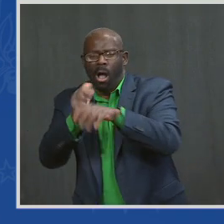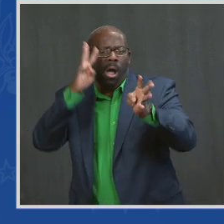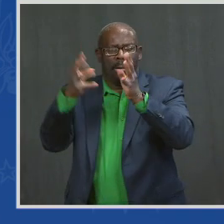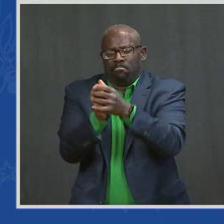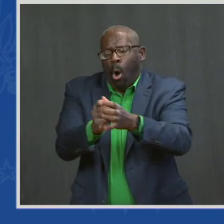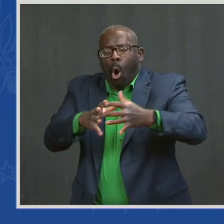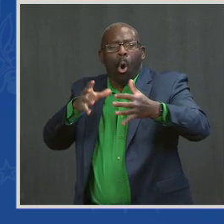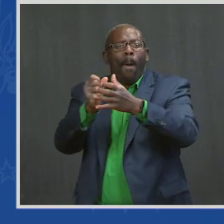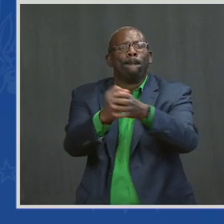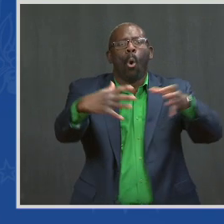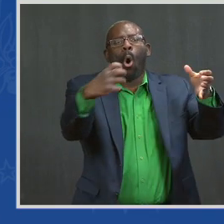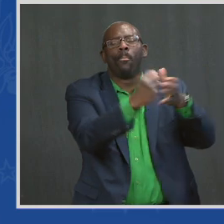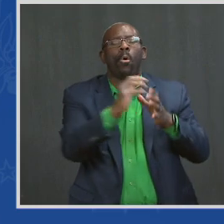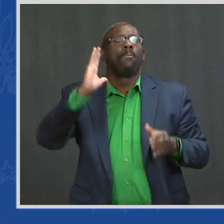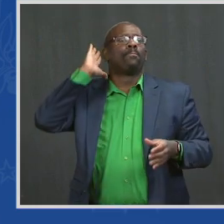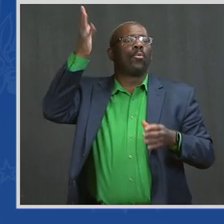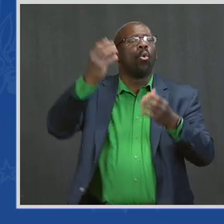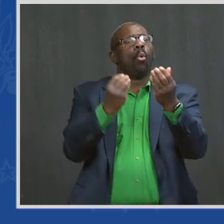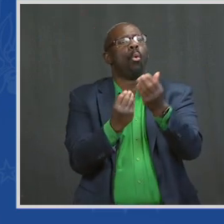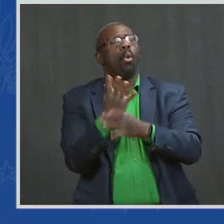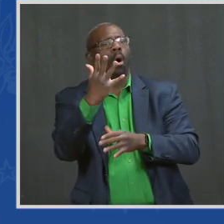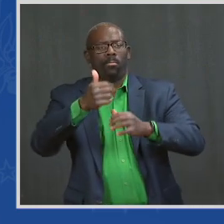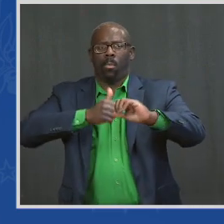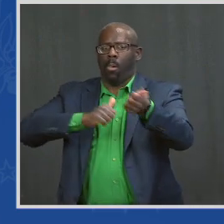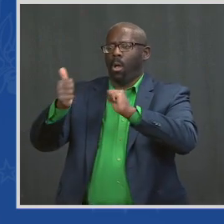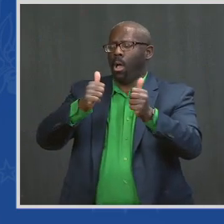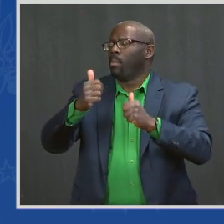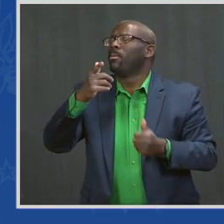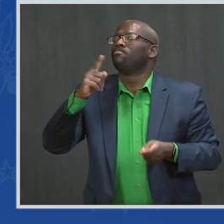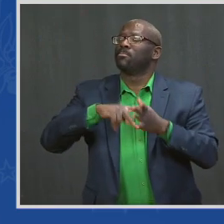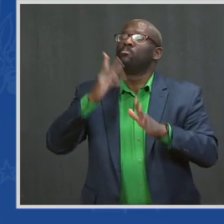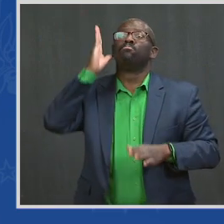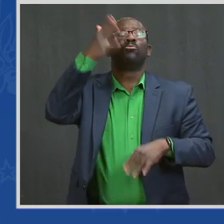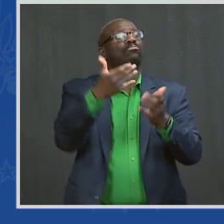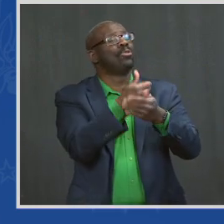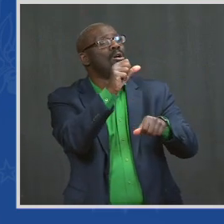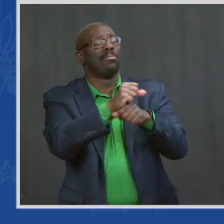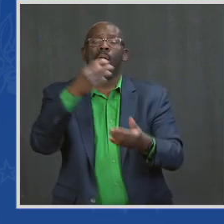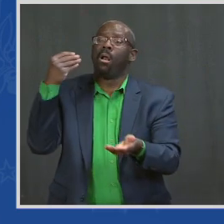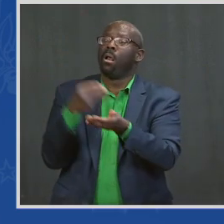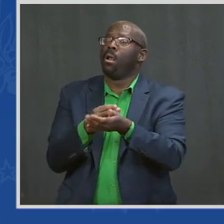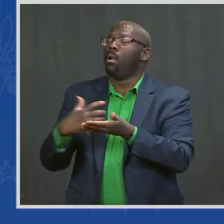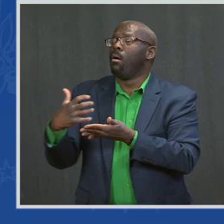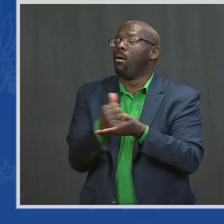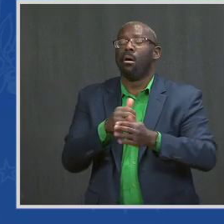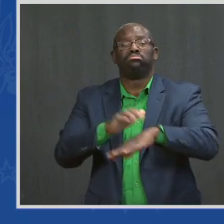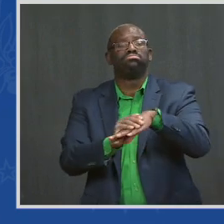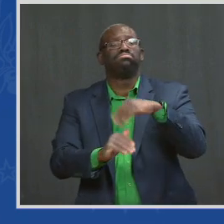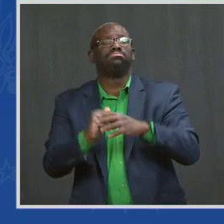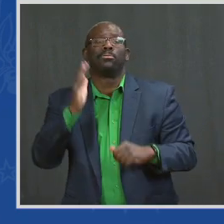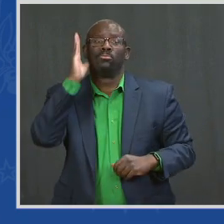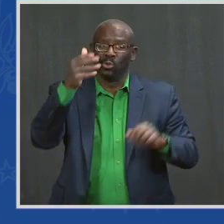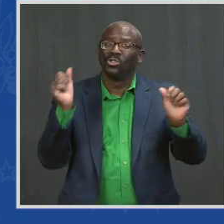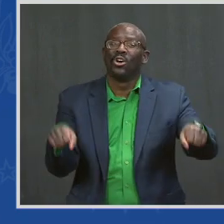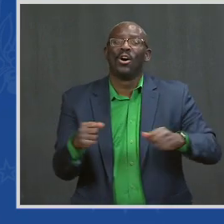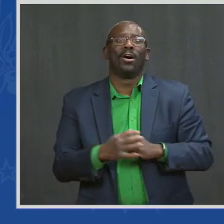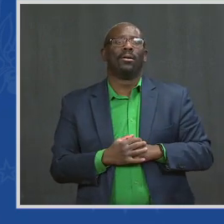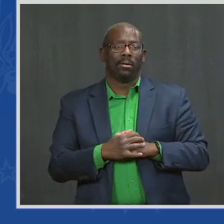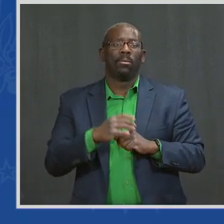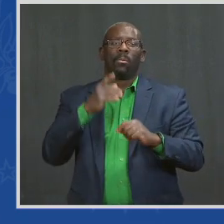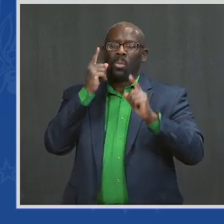good-paying jobs in the industries of the future. Folks, the promise of equality is not going